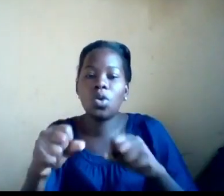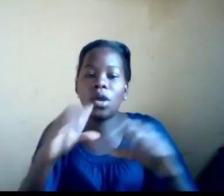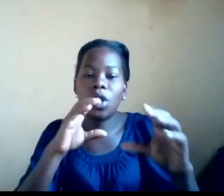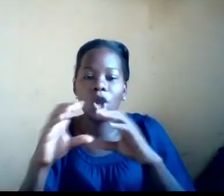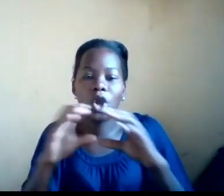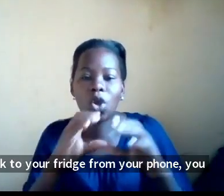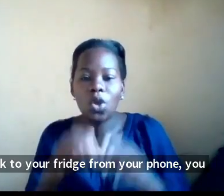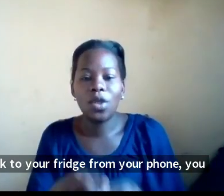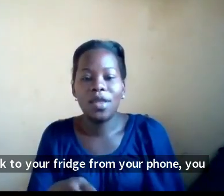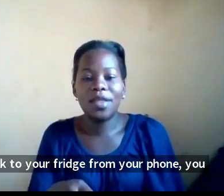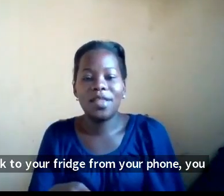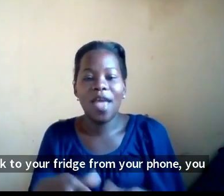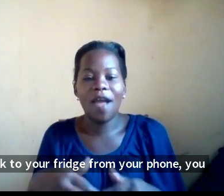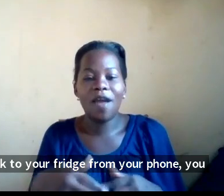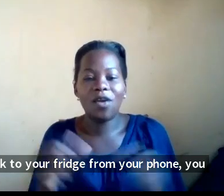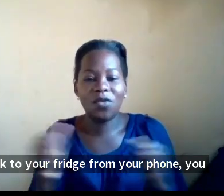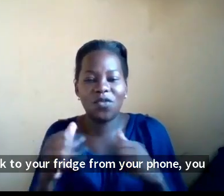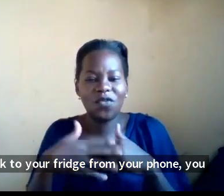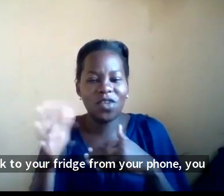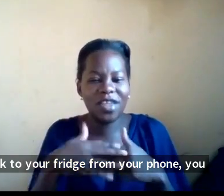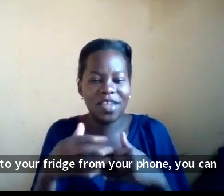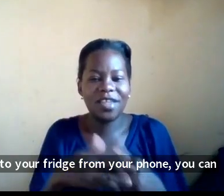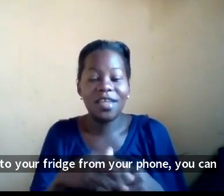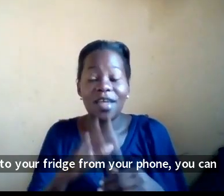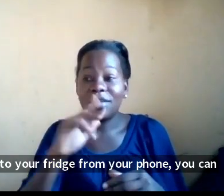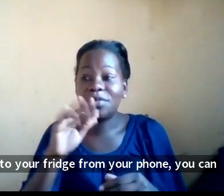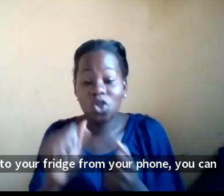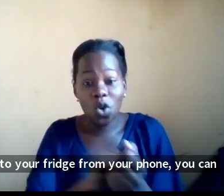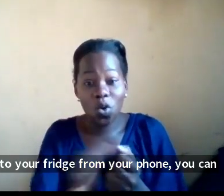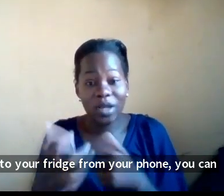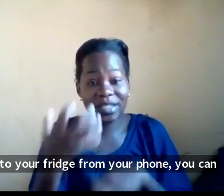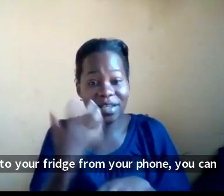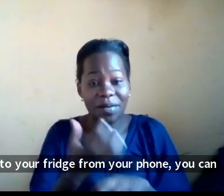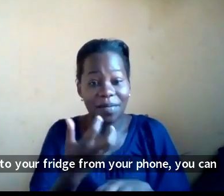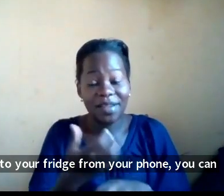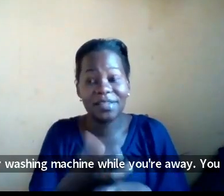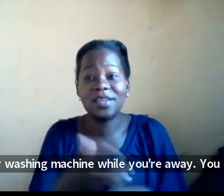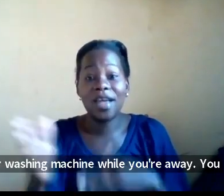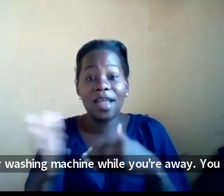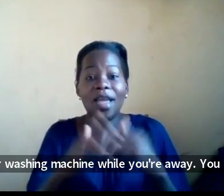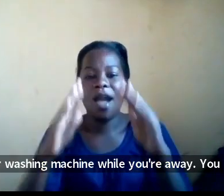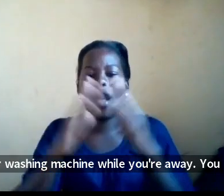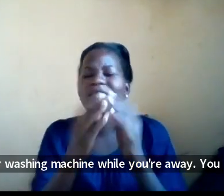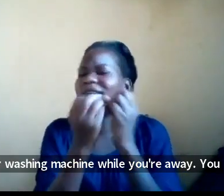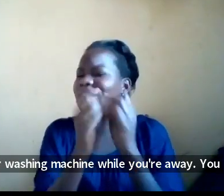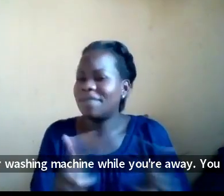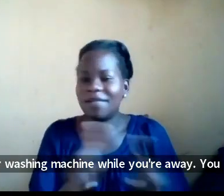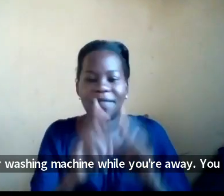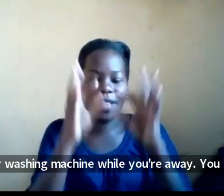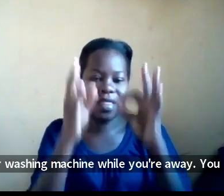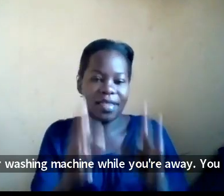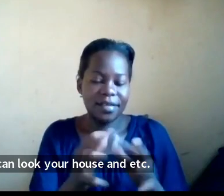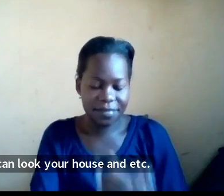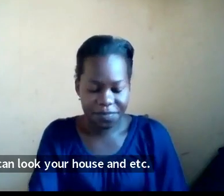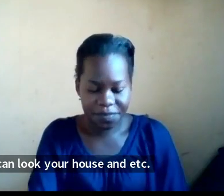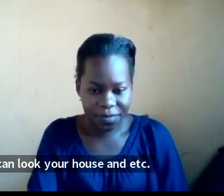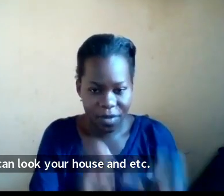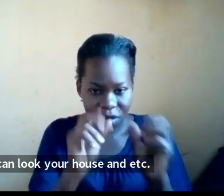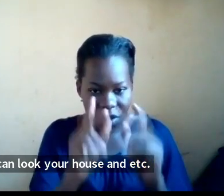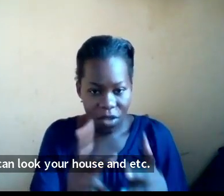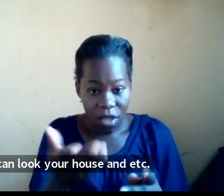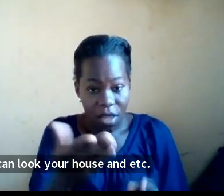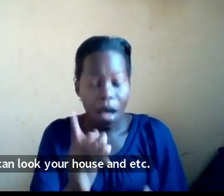phone, you can speak to your washing machine while you're away, you can lock your house and etc. We haven't exactly